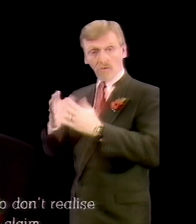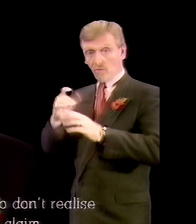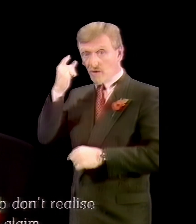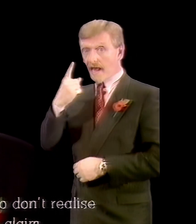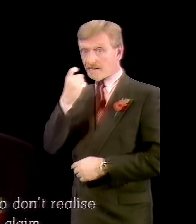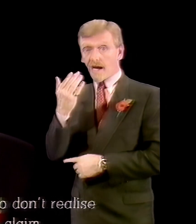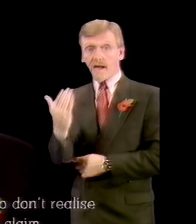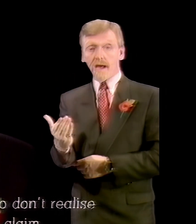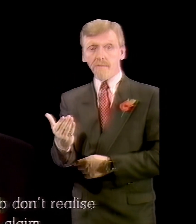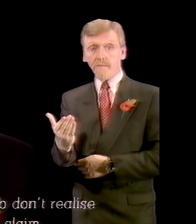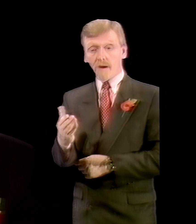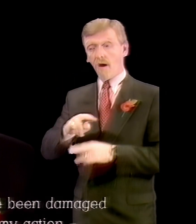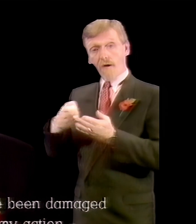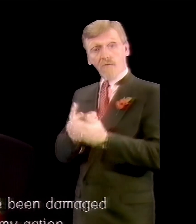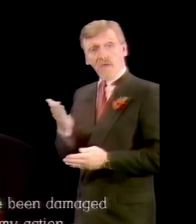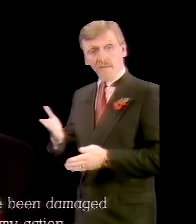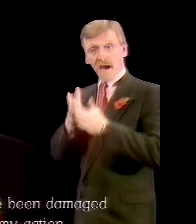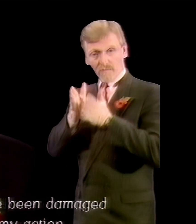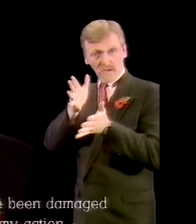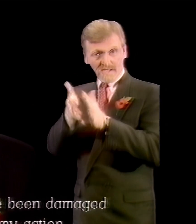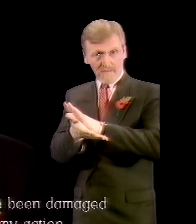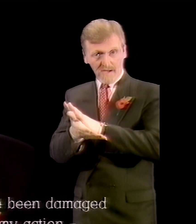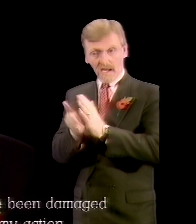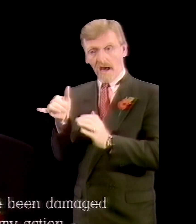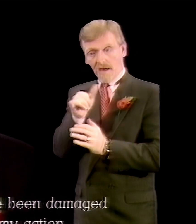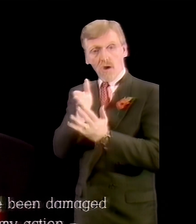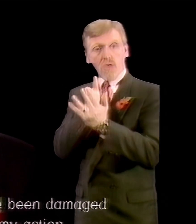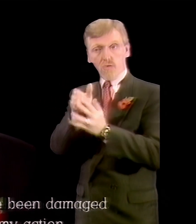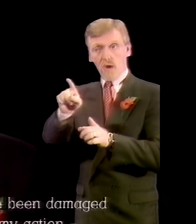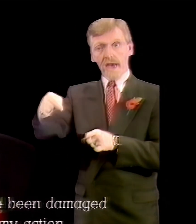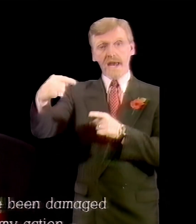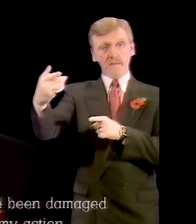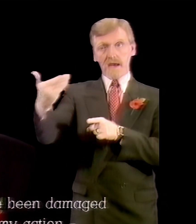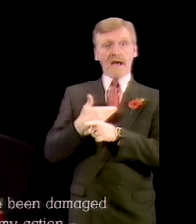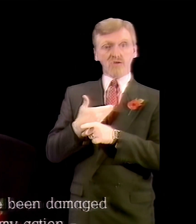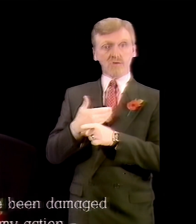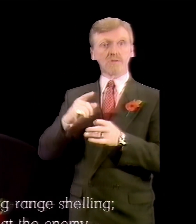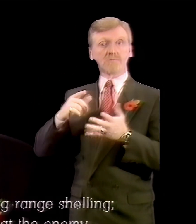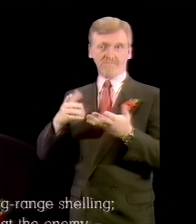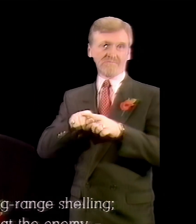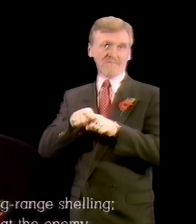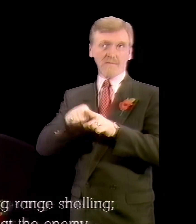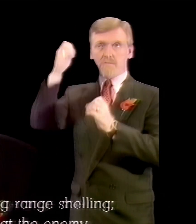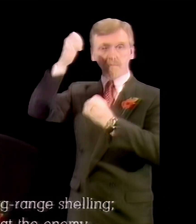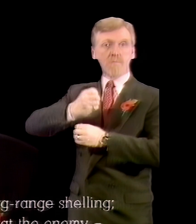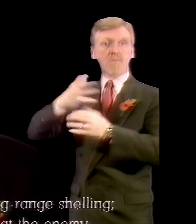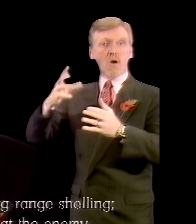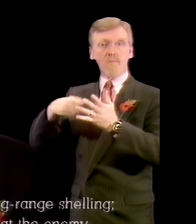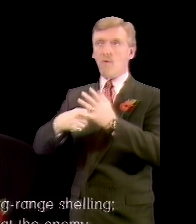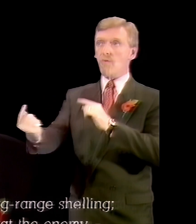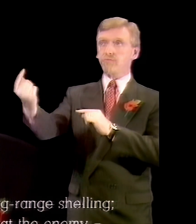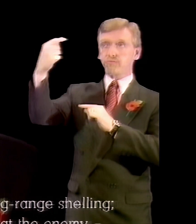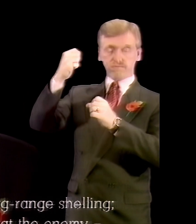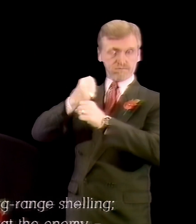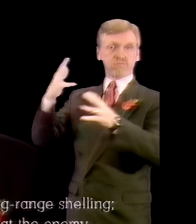claim. Now in that case, they have to have been damaged either by enemy action, which principally means they suffered from bombing or long-range shelling,